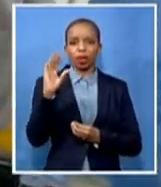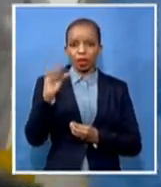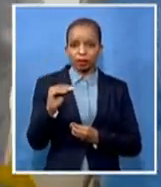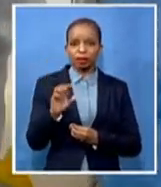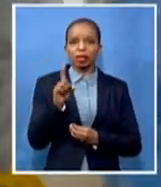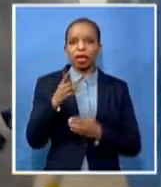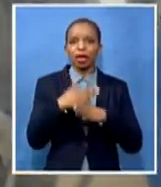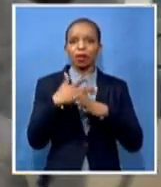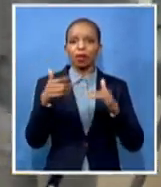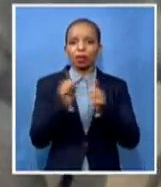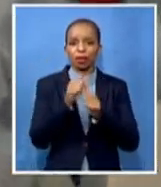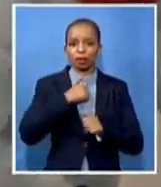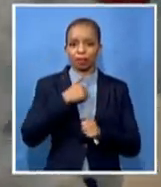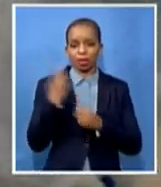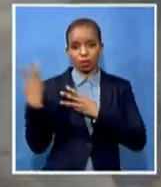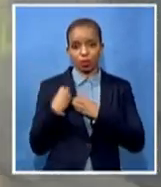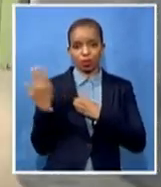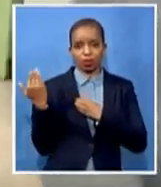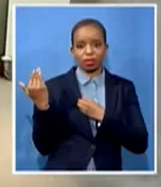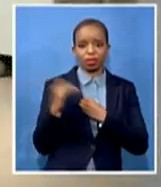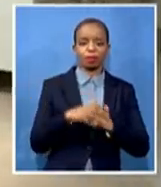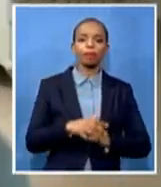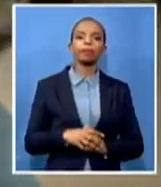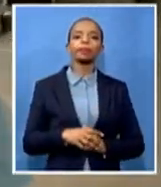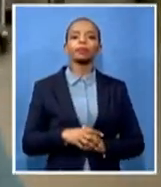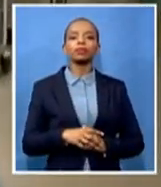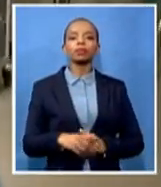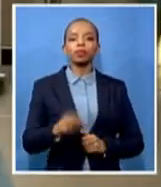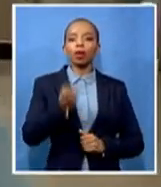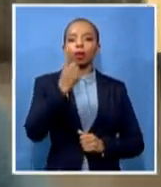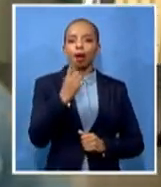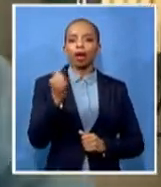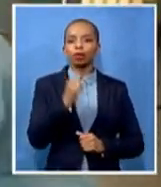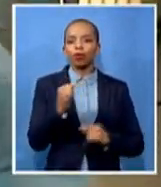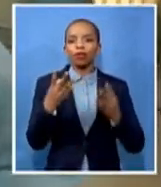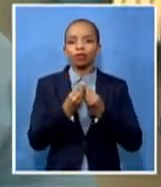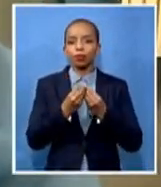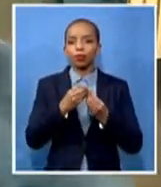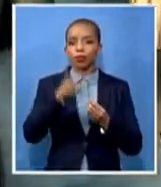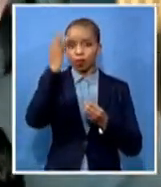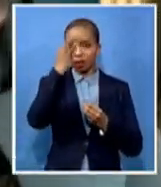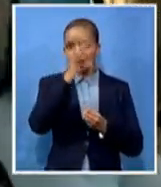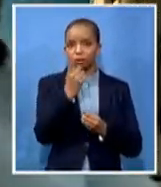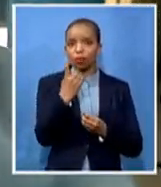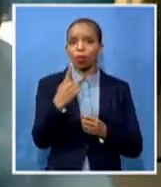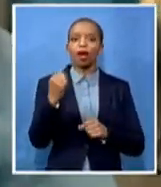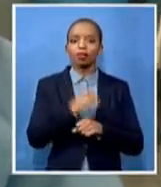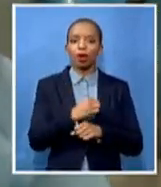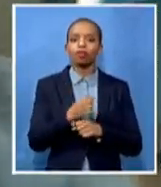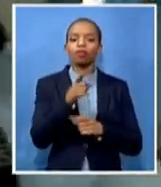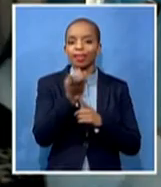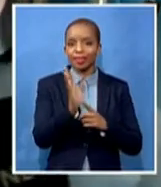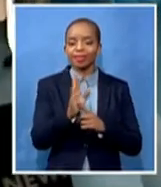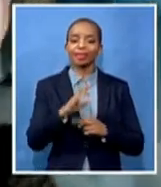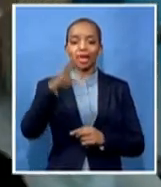of the nurses or one of the personnel here who said she was basically